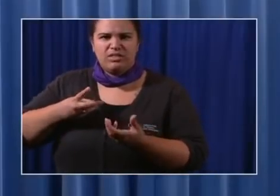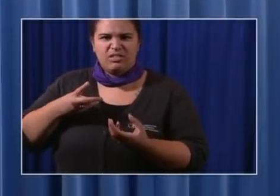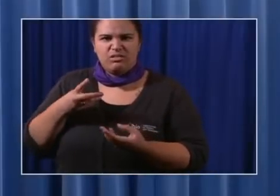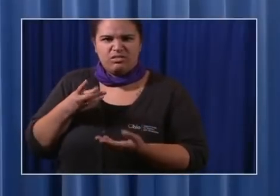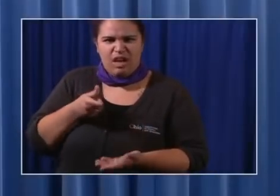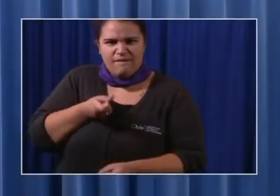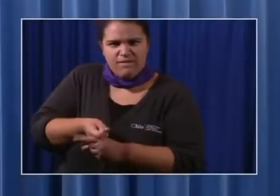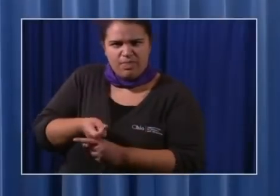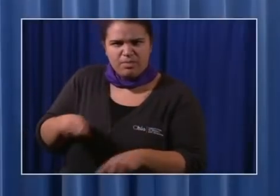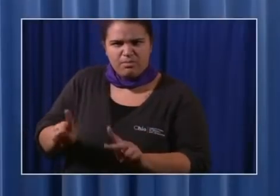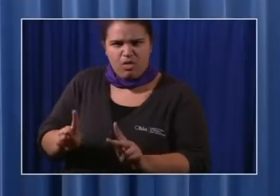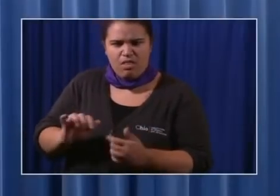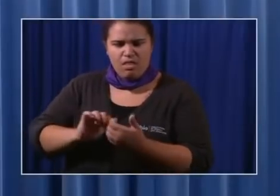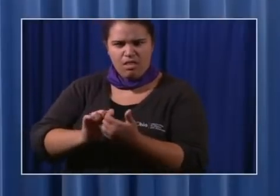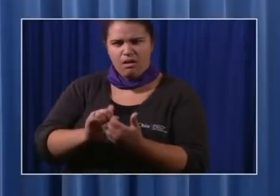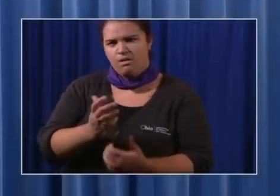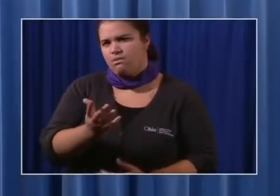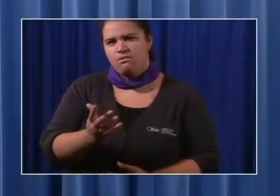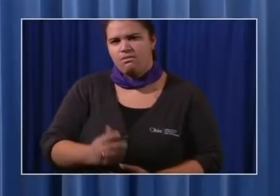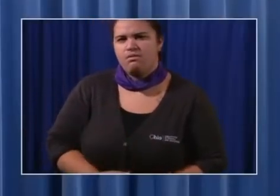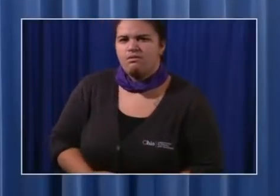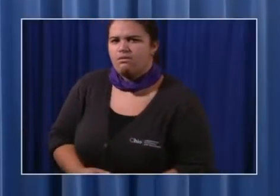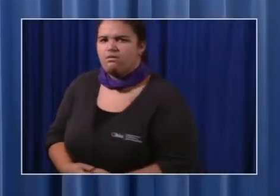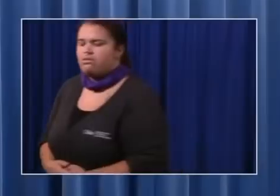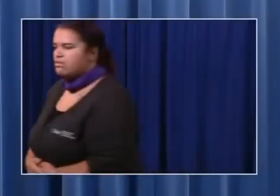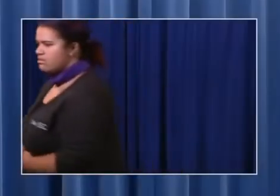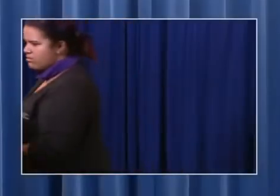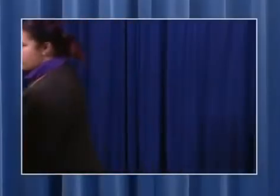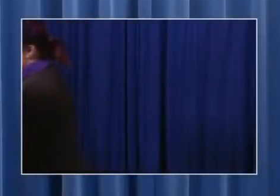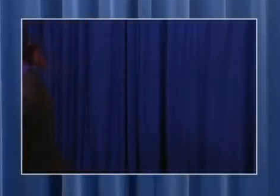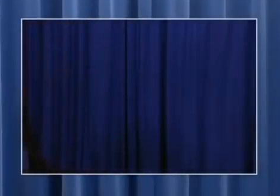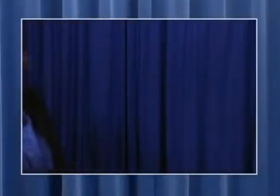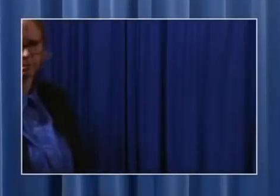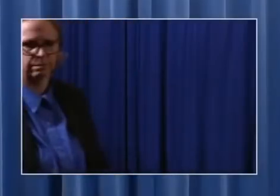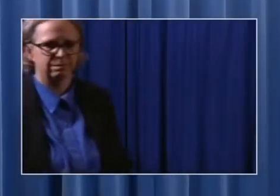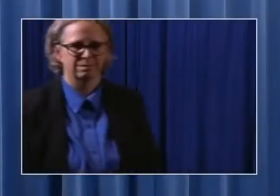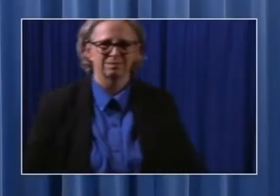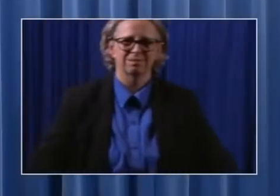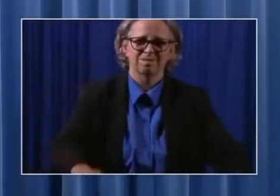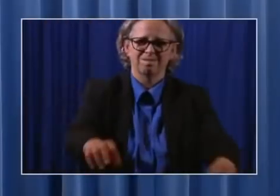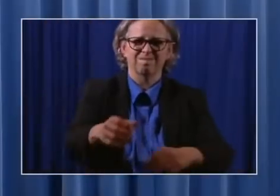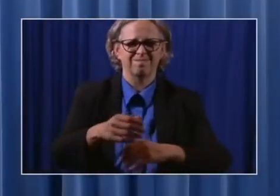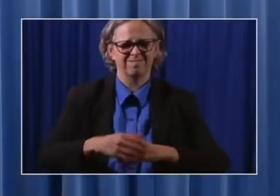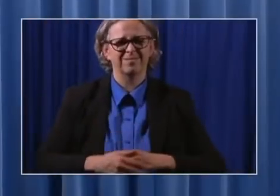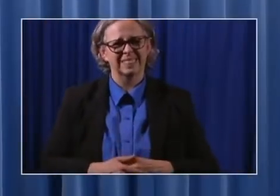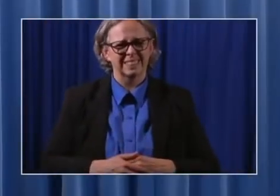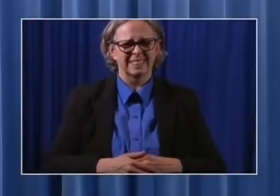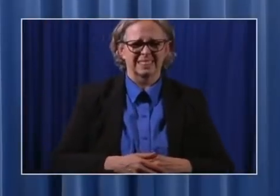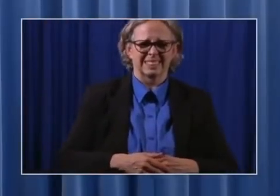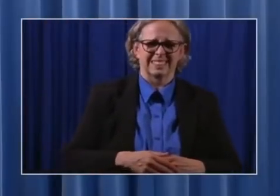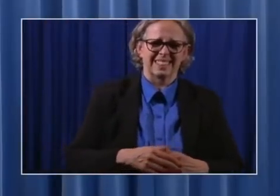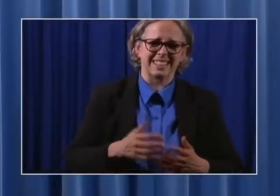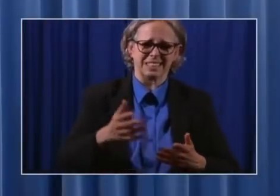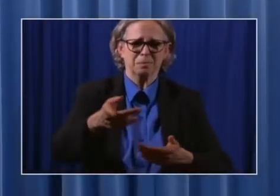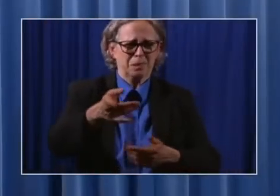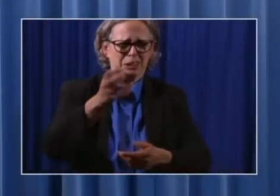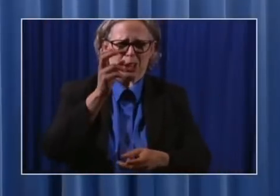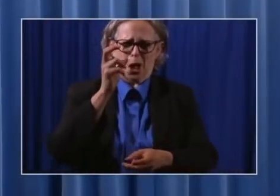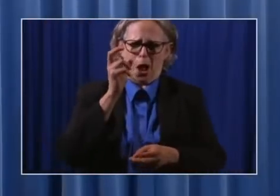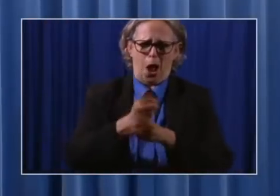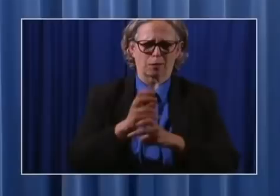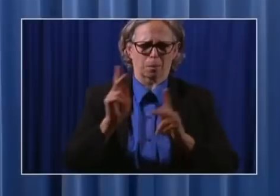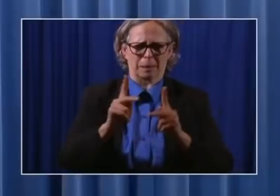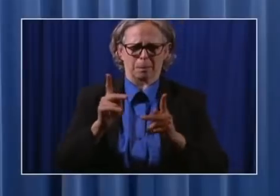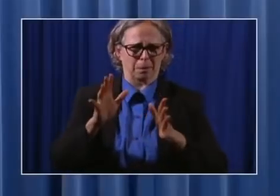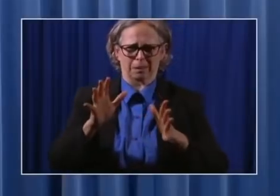Louis, this is an area where obviously reasonable people can be on both sides of this issue. You know,